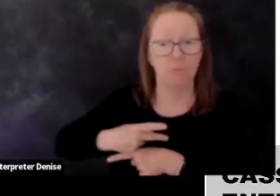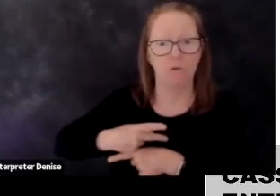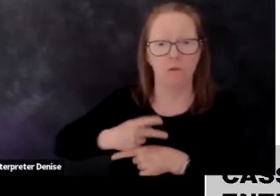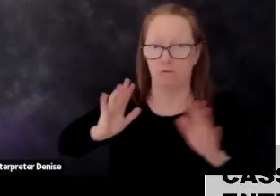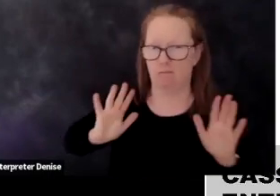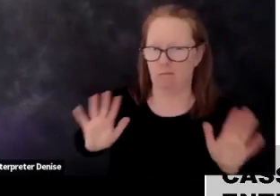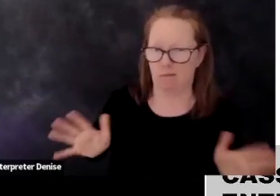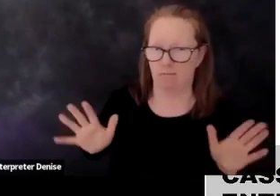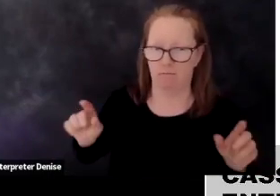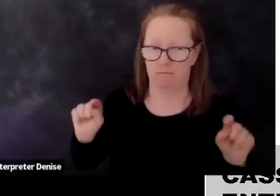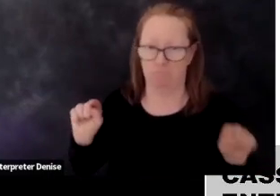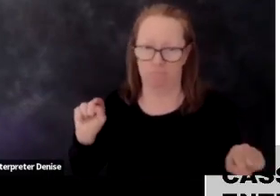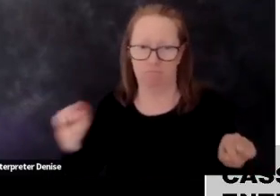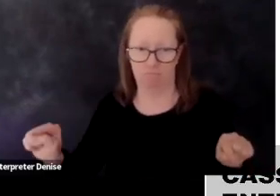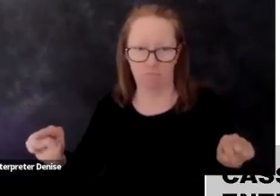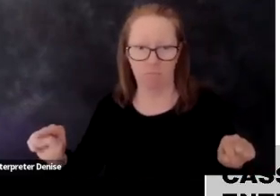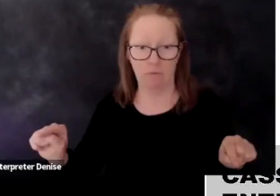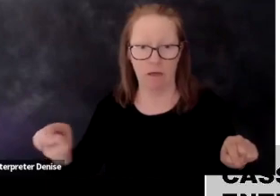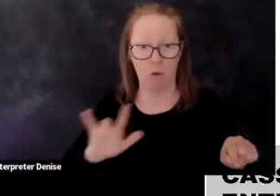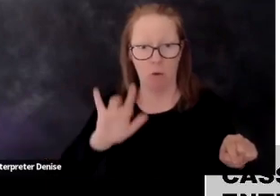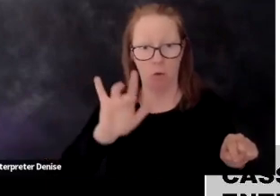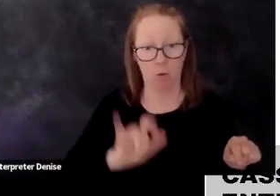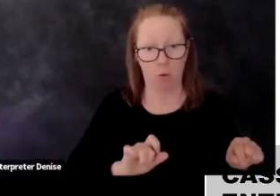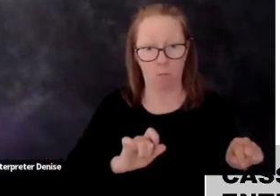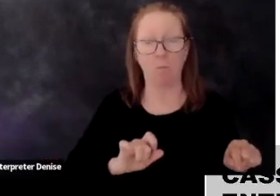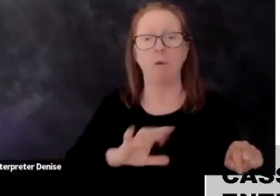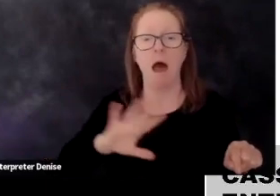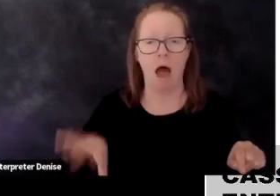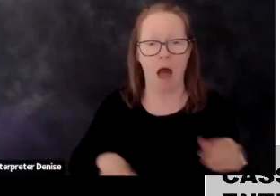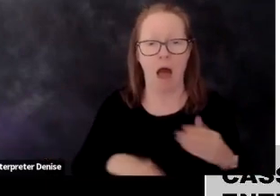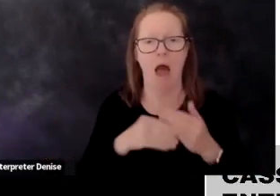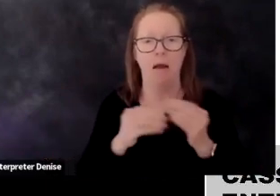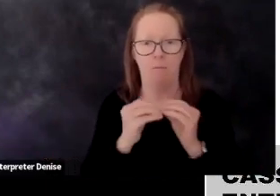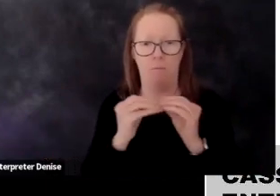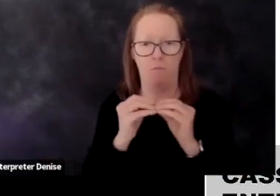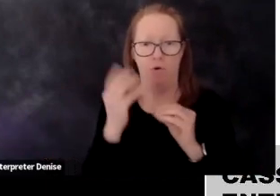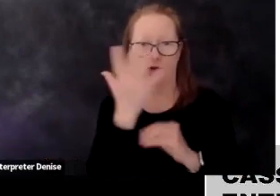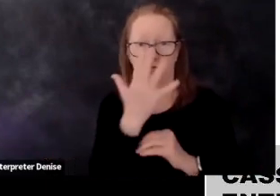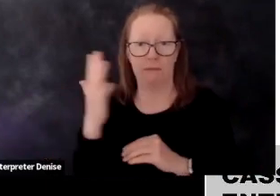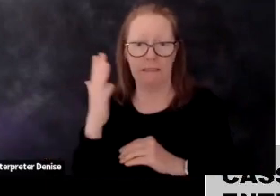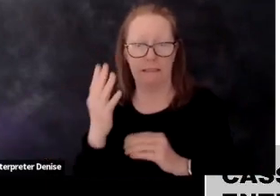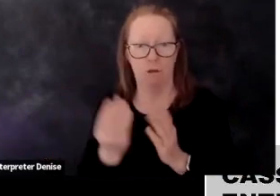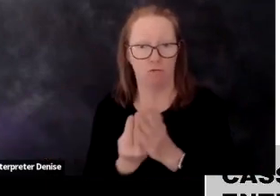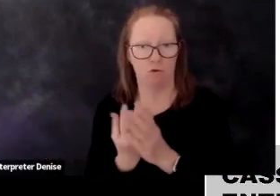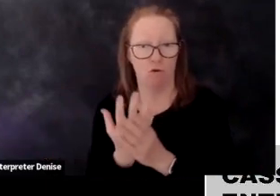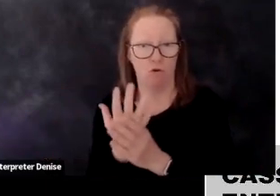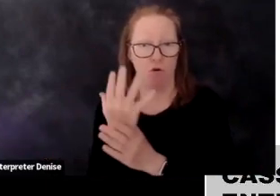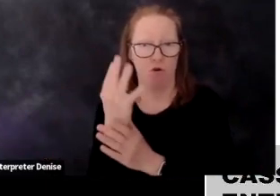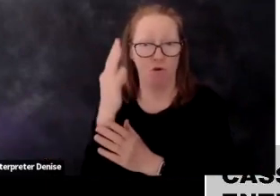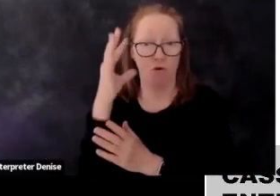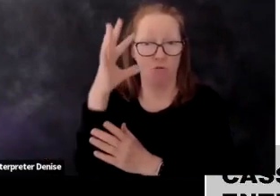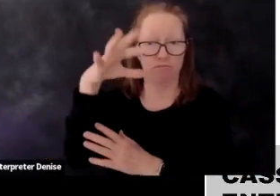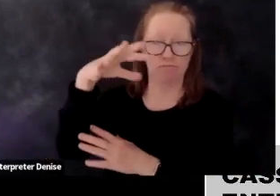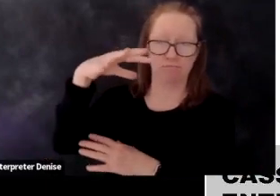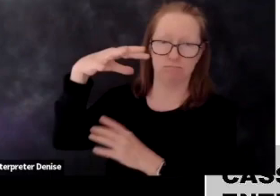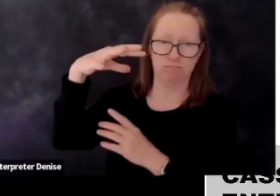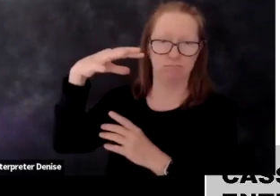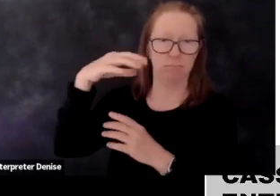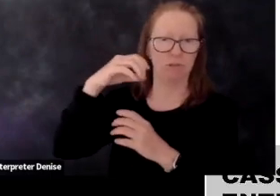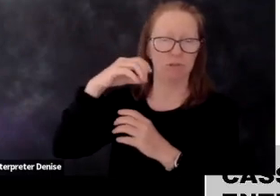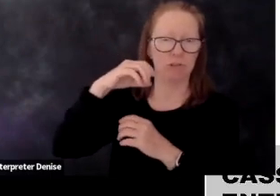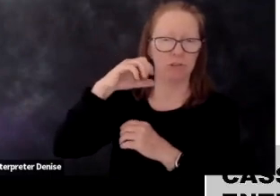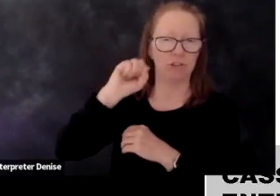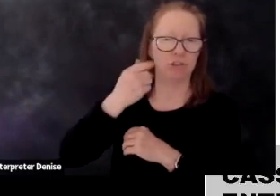a gap, and eventually those trees will mature, provide natural shade, and obviously a lot of other environmental